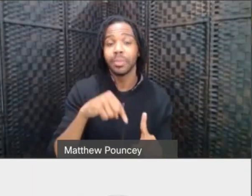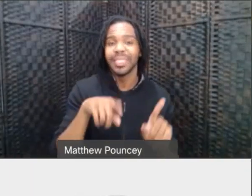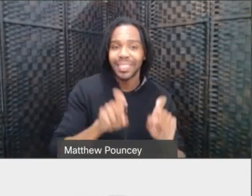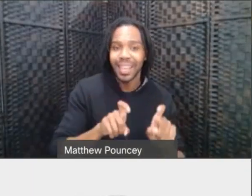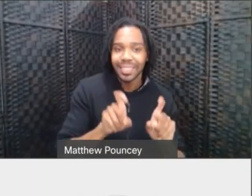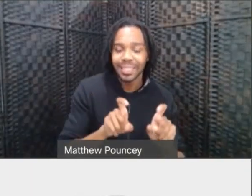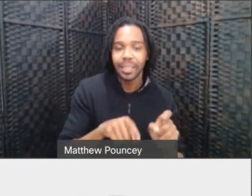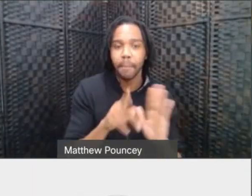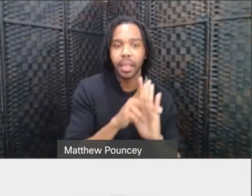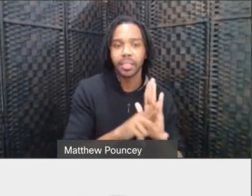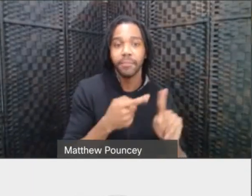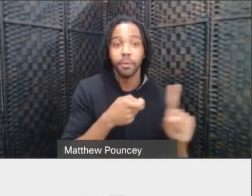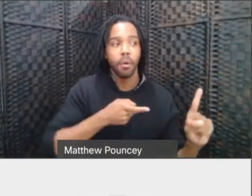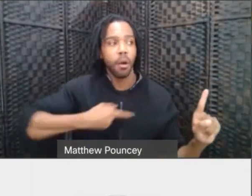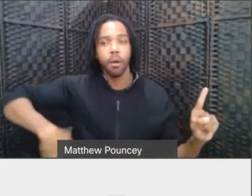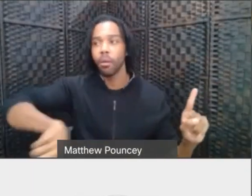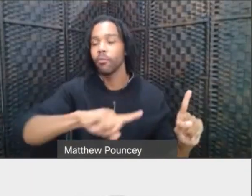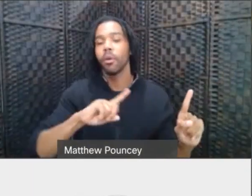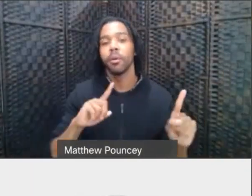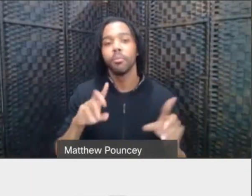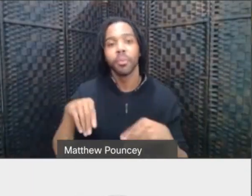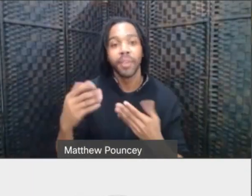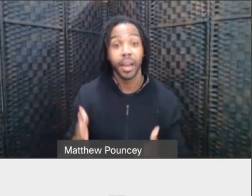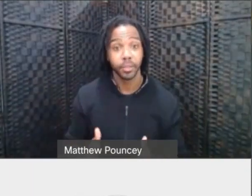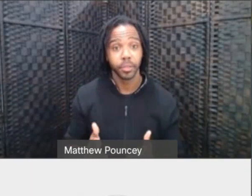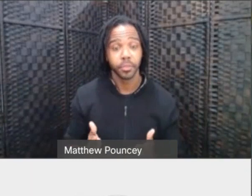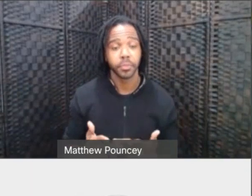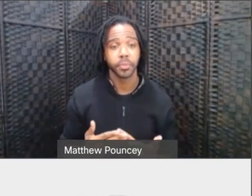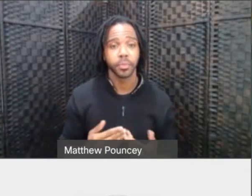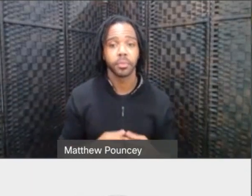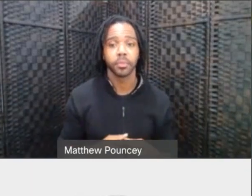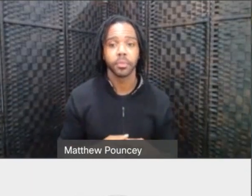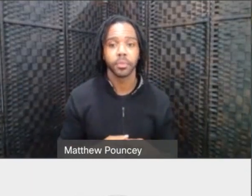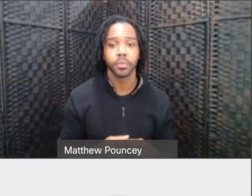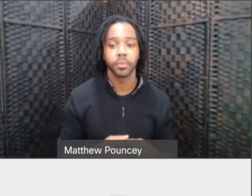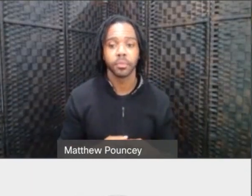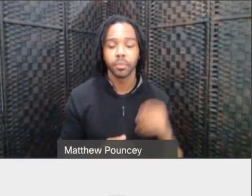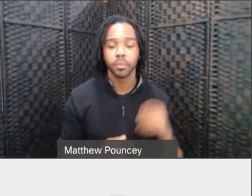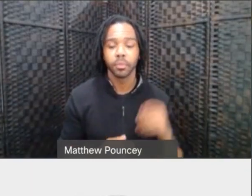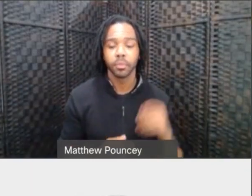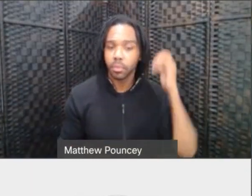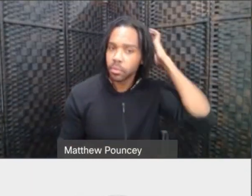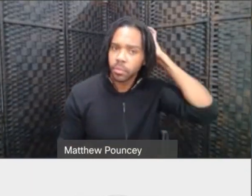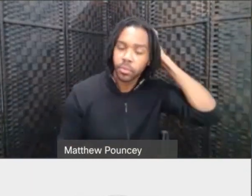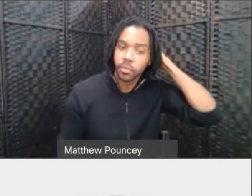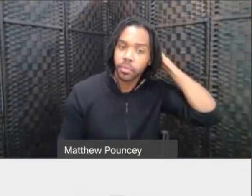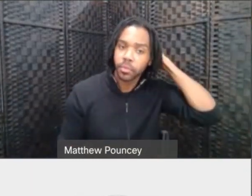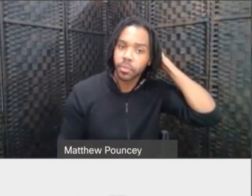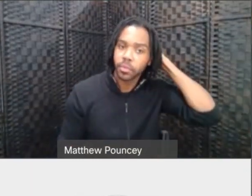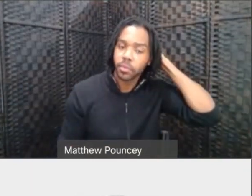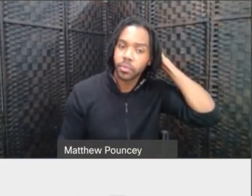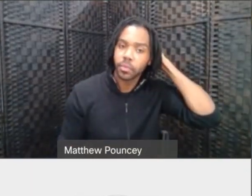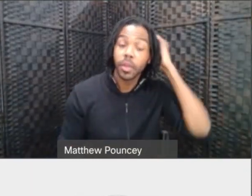from our providers. And so when we collect the